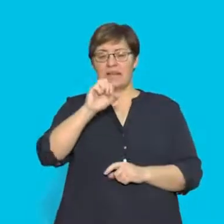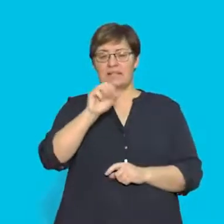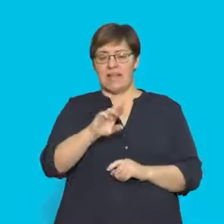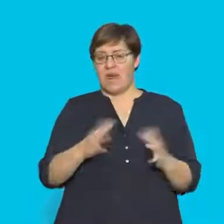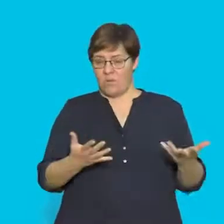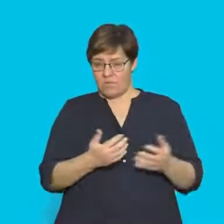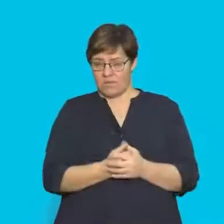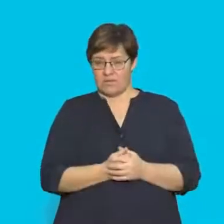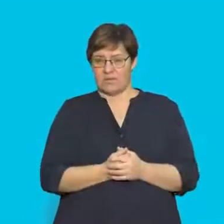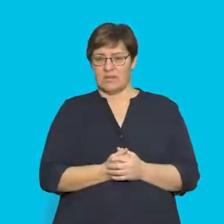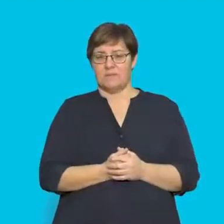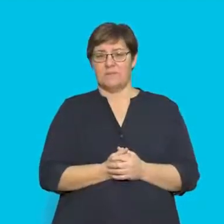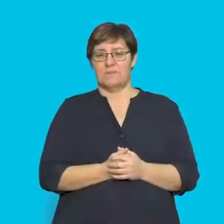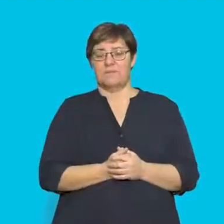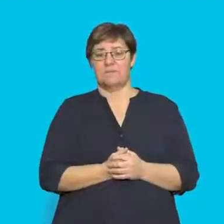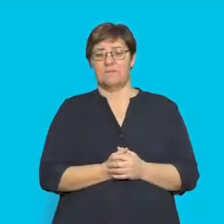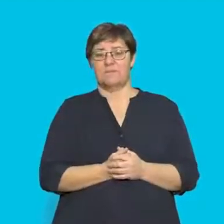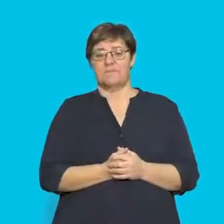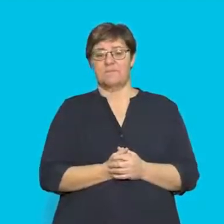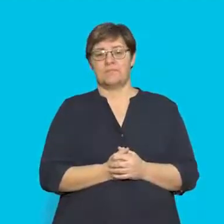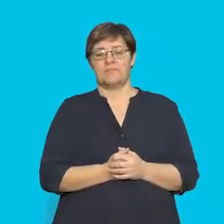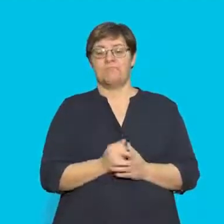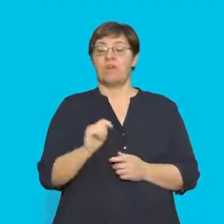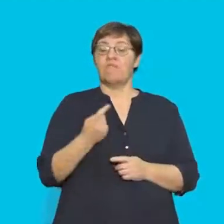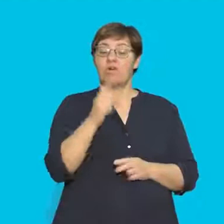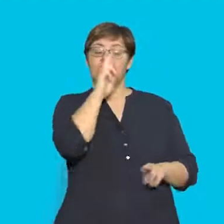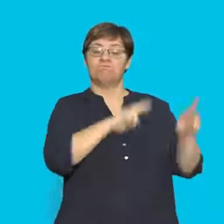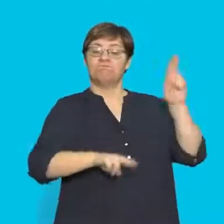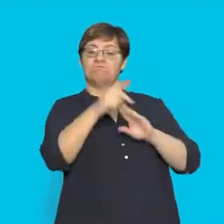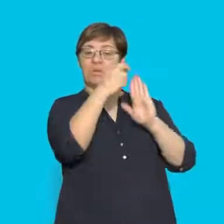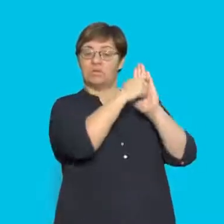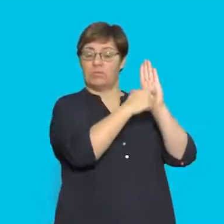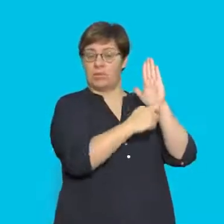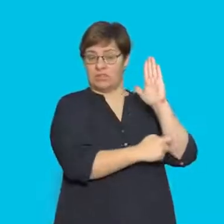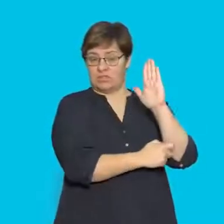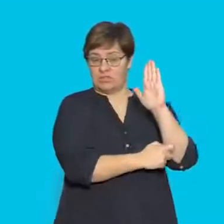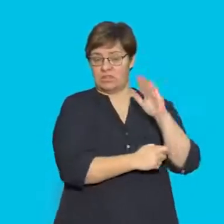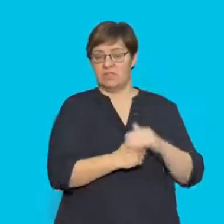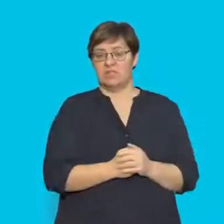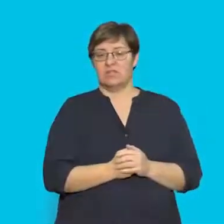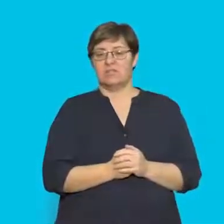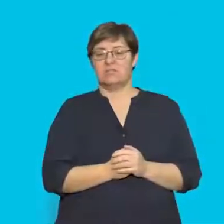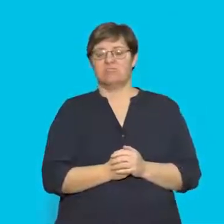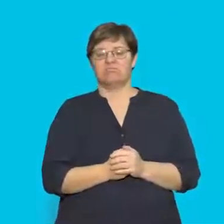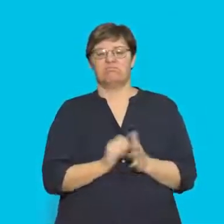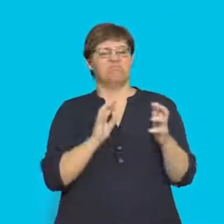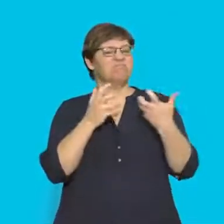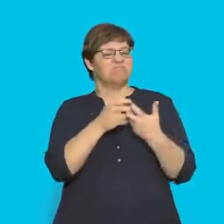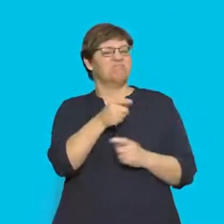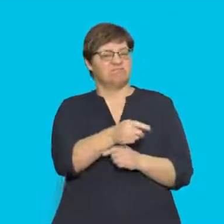of changing it. So we want to just quickly revise some terminology that is common in this